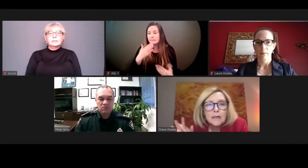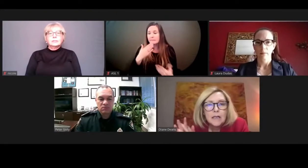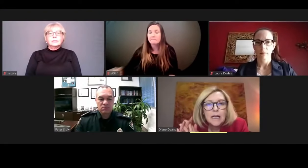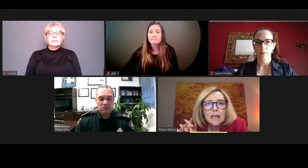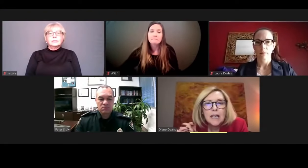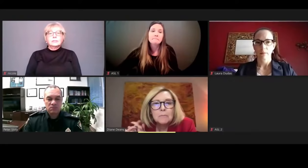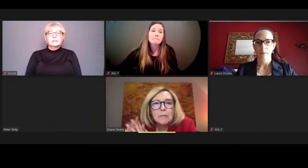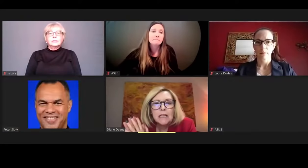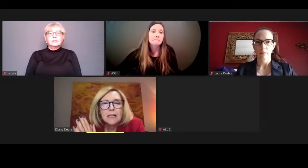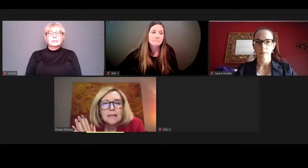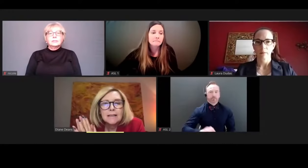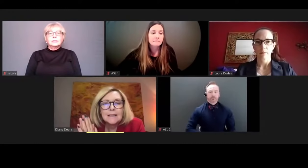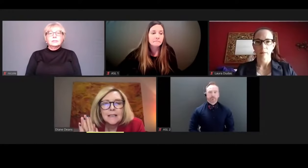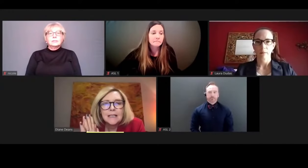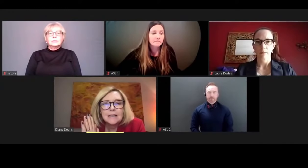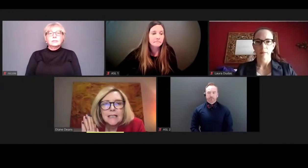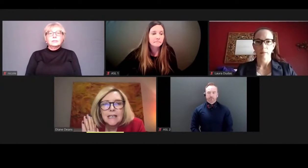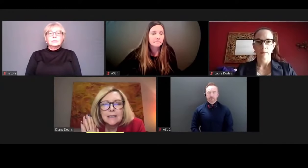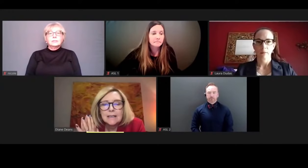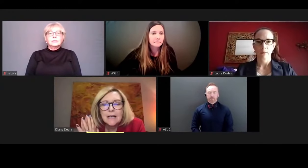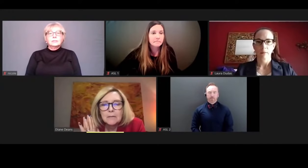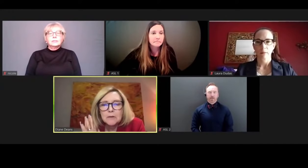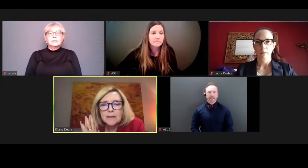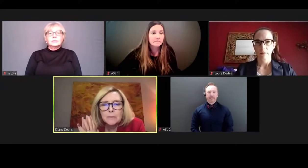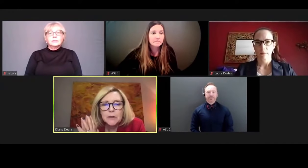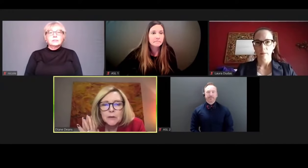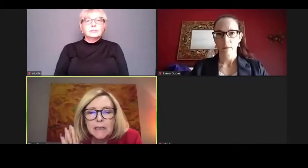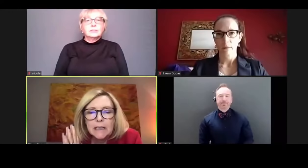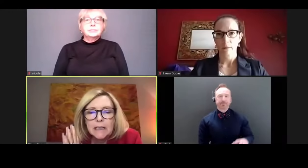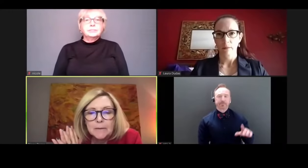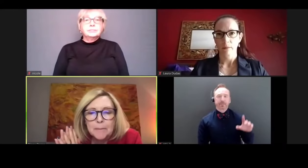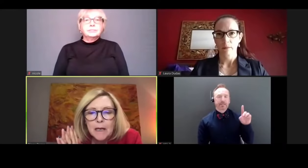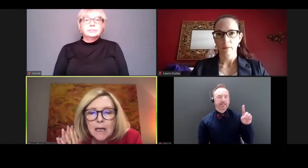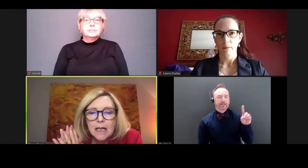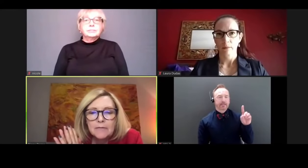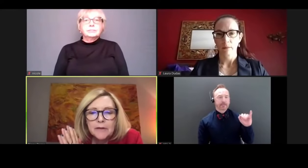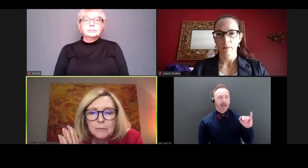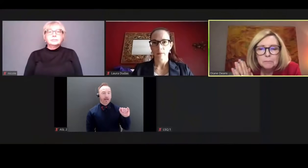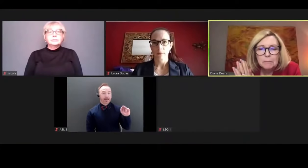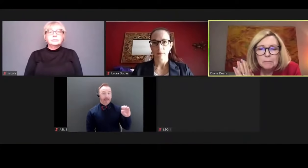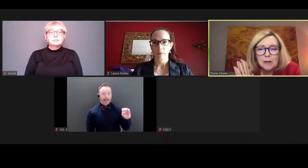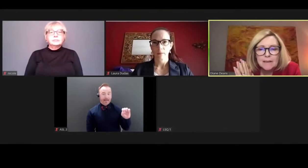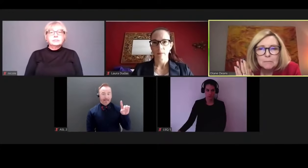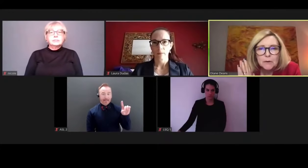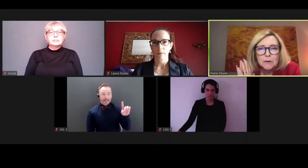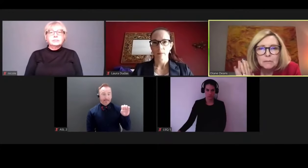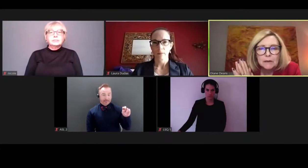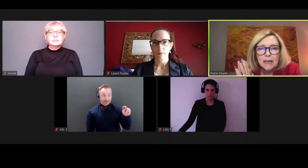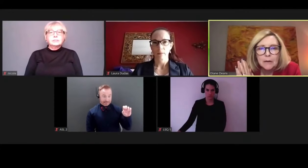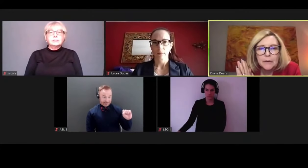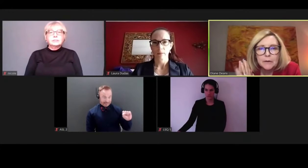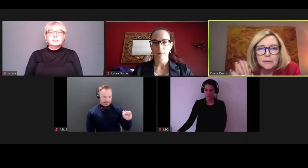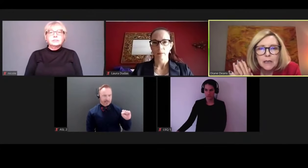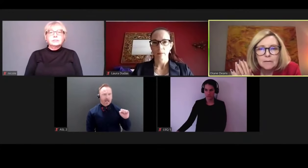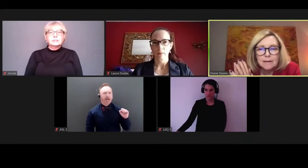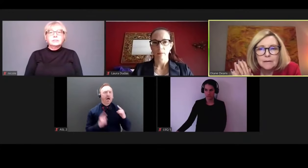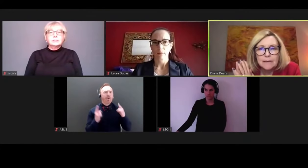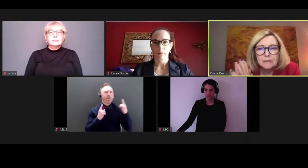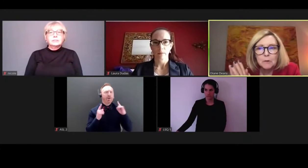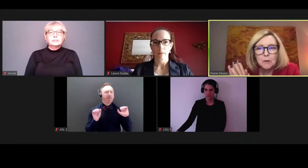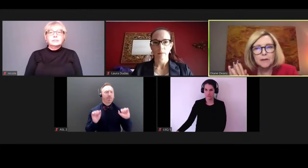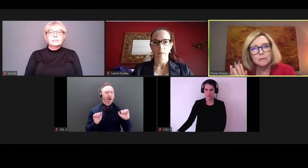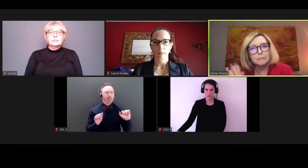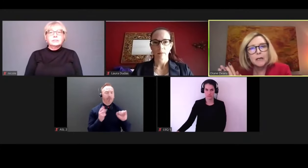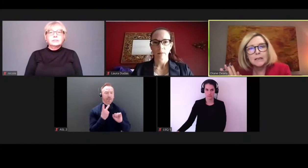Ward 3. Amy, it's Diane Deans. Yes. I'm just wondering if it would be possible to allow the two councillors